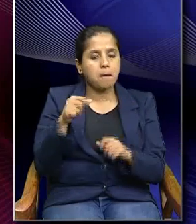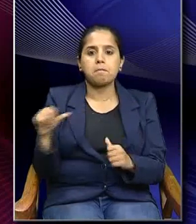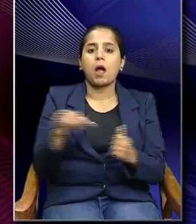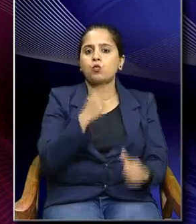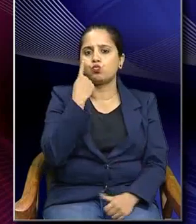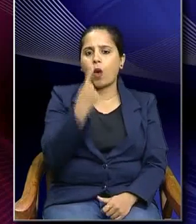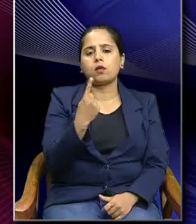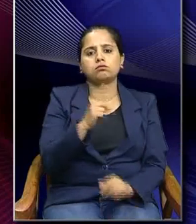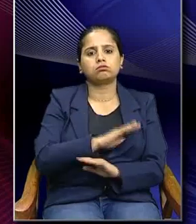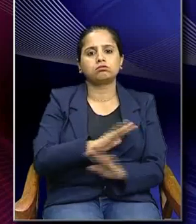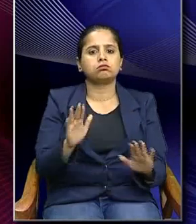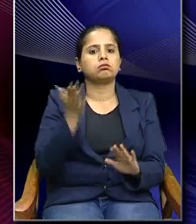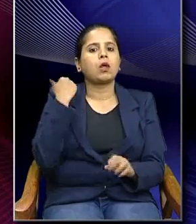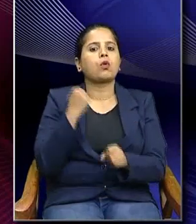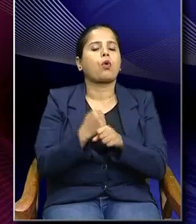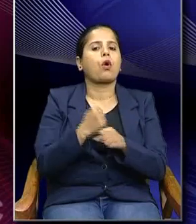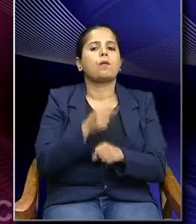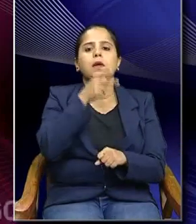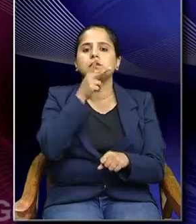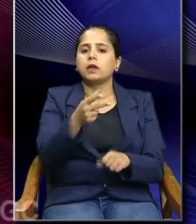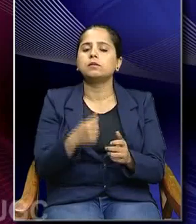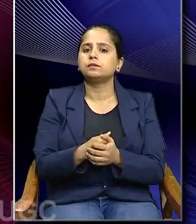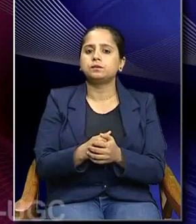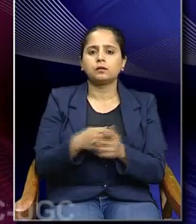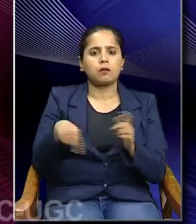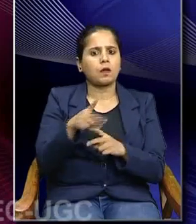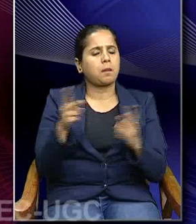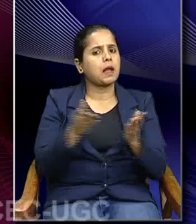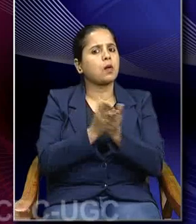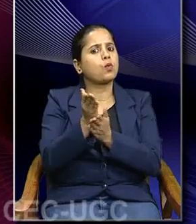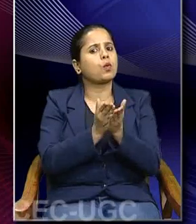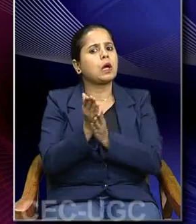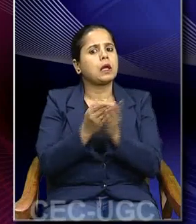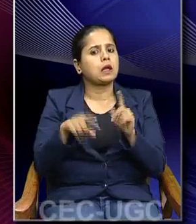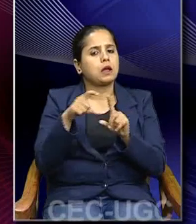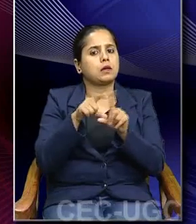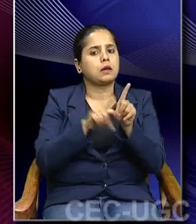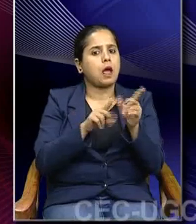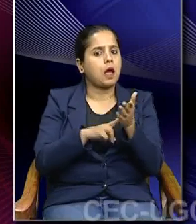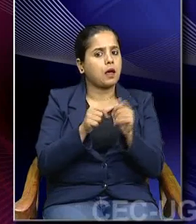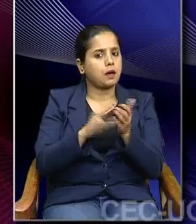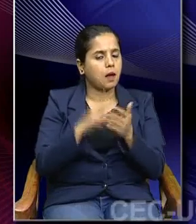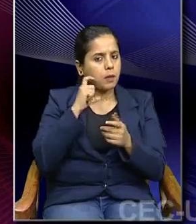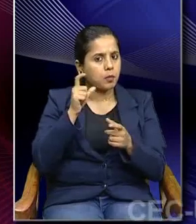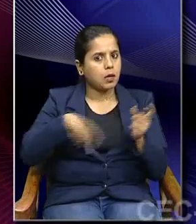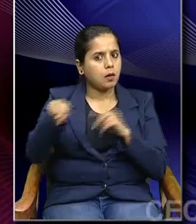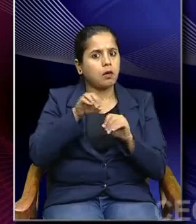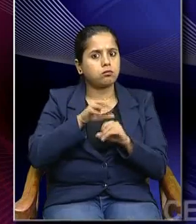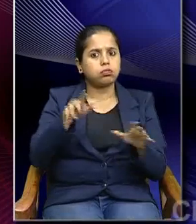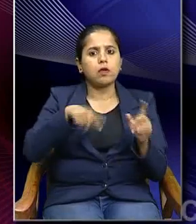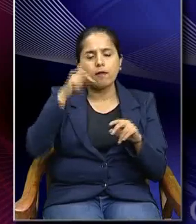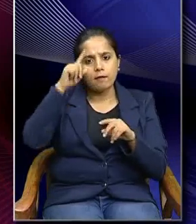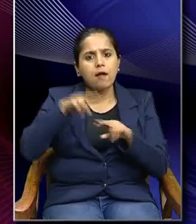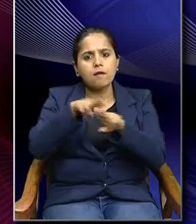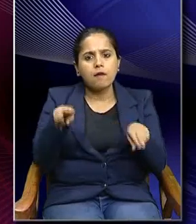1. So there is a lot of kind of way in which the dynamic of the population influences family